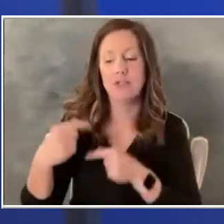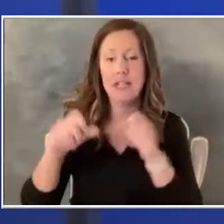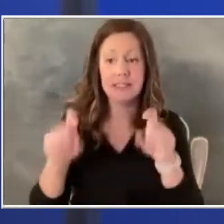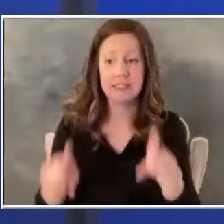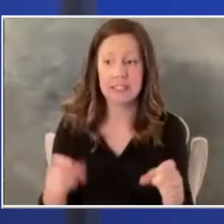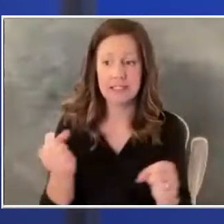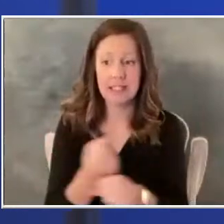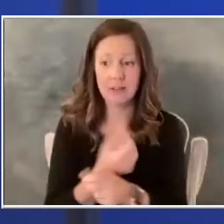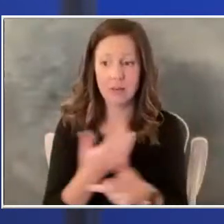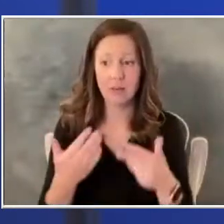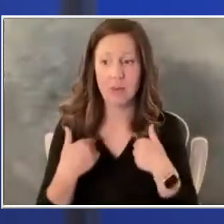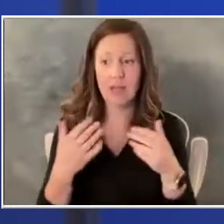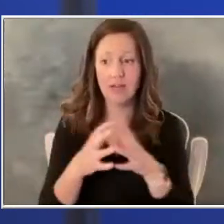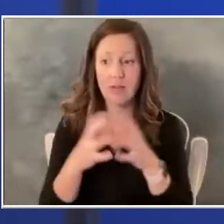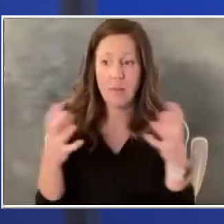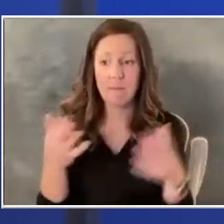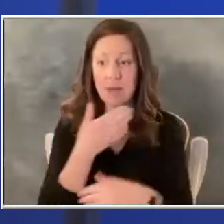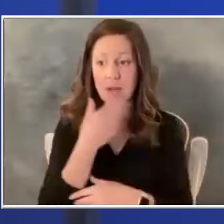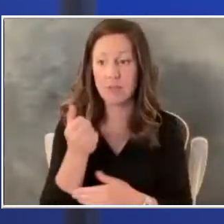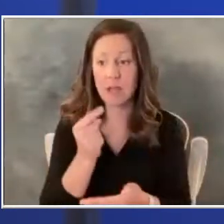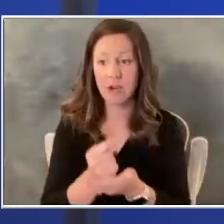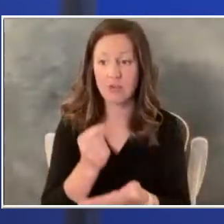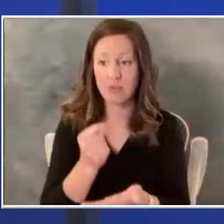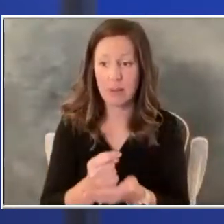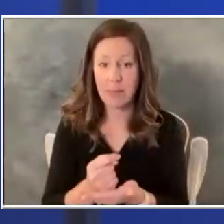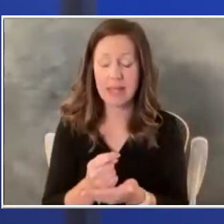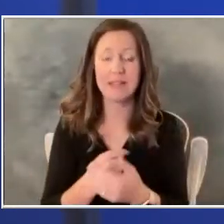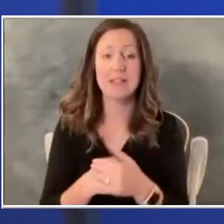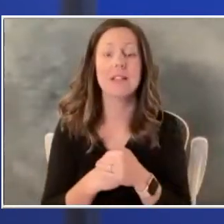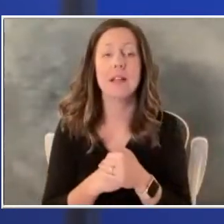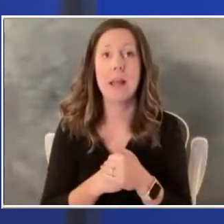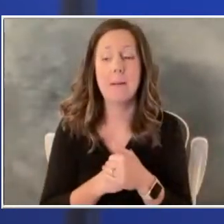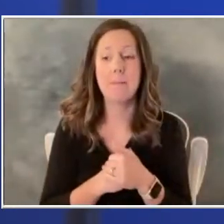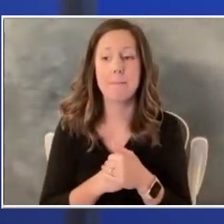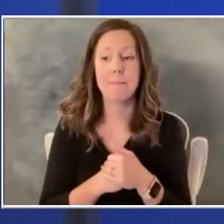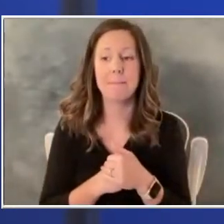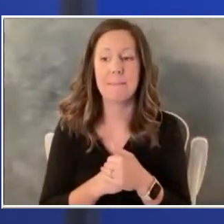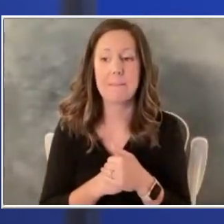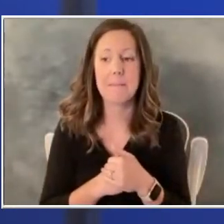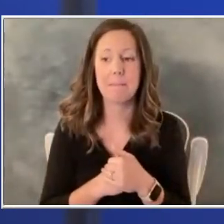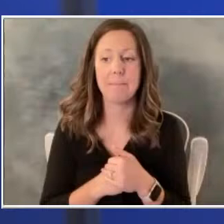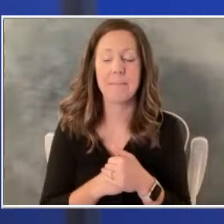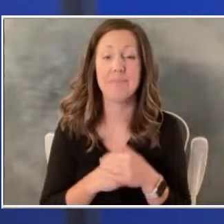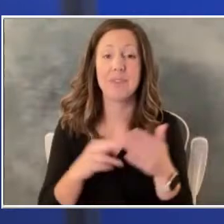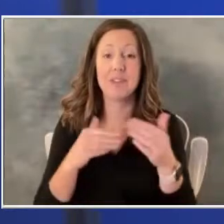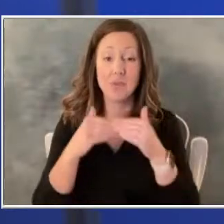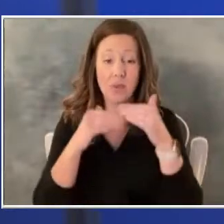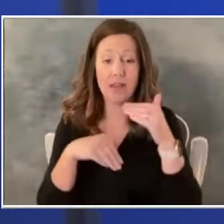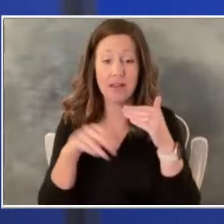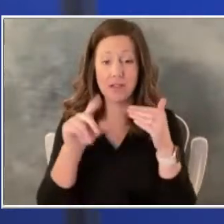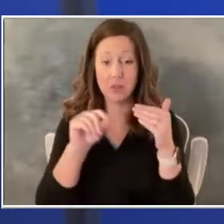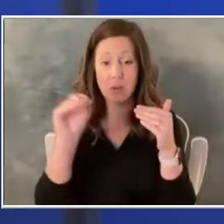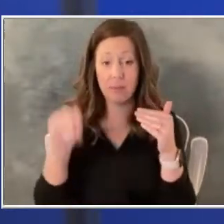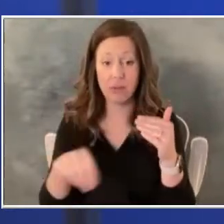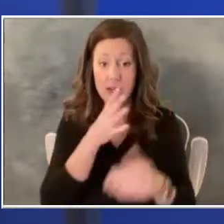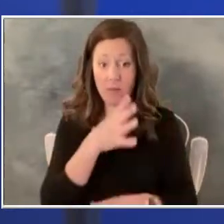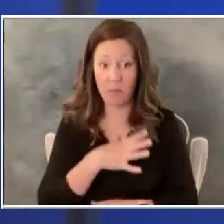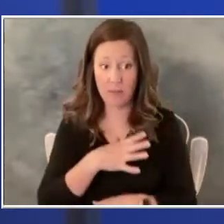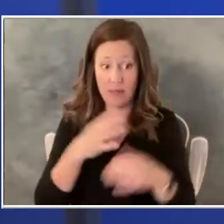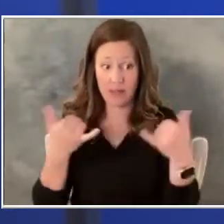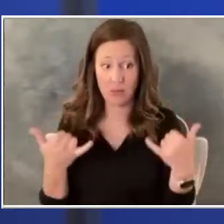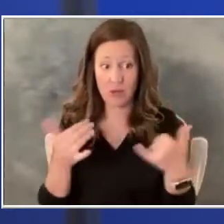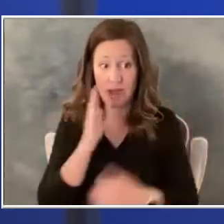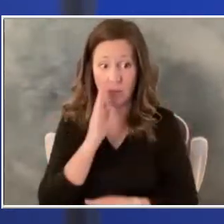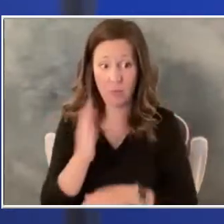much better treatment for breast cancer. So less than 20% of women diagnosed today will ever die of breast